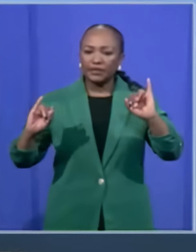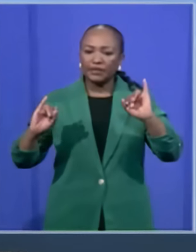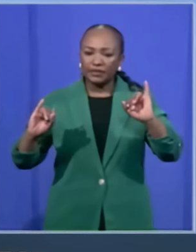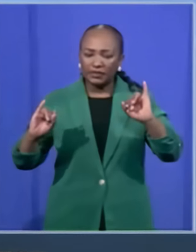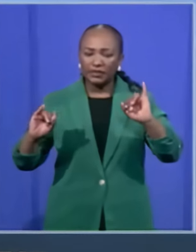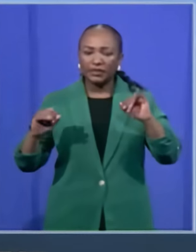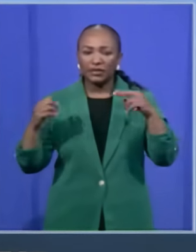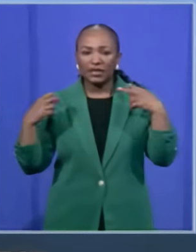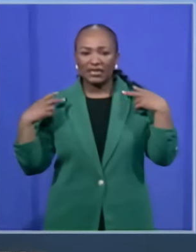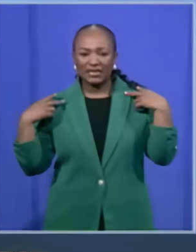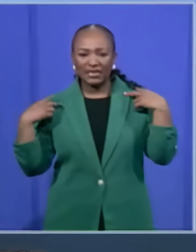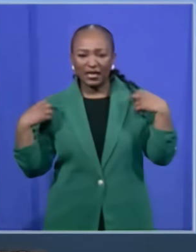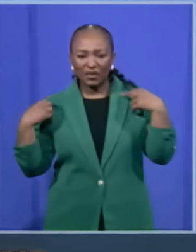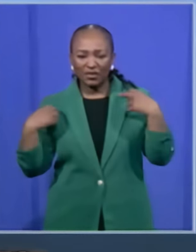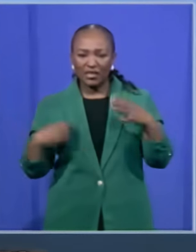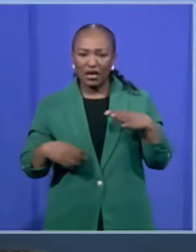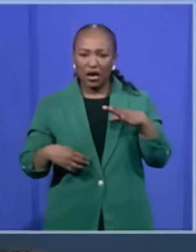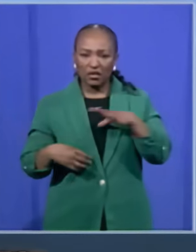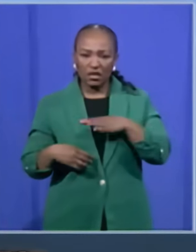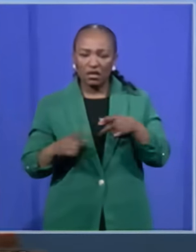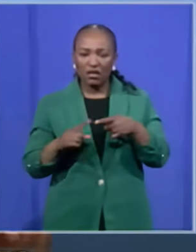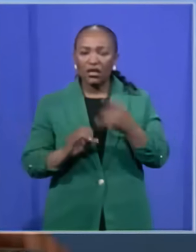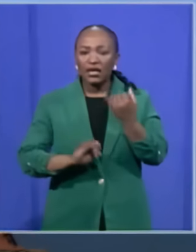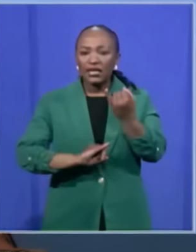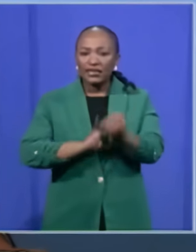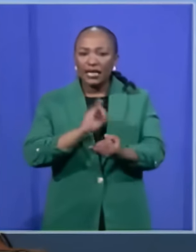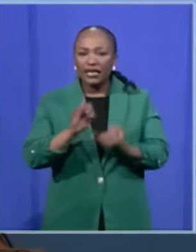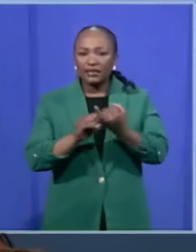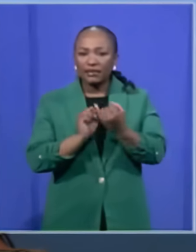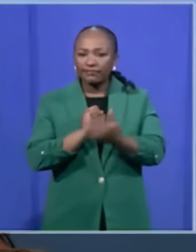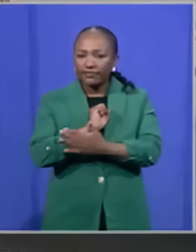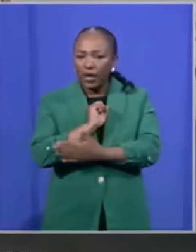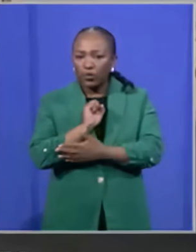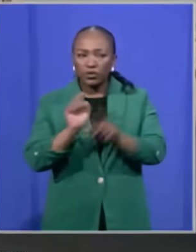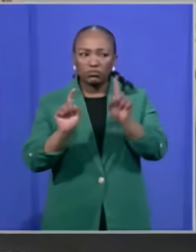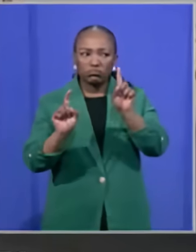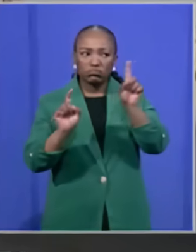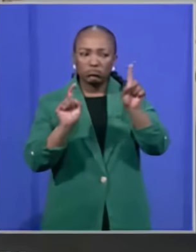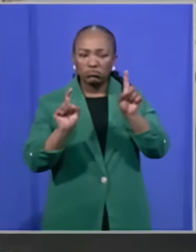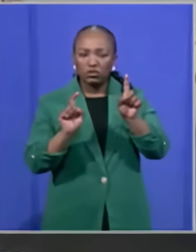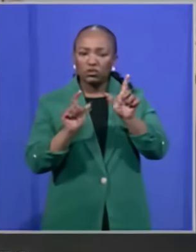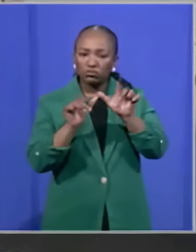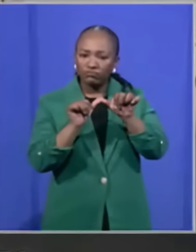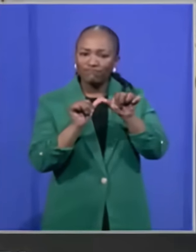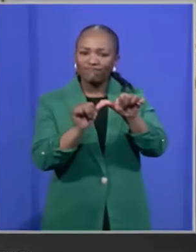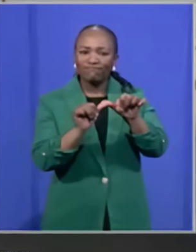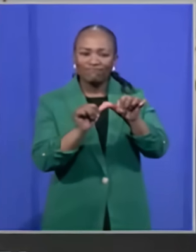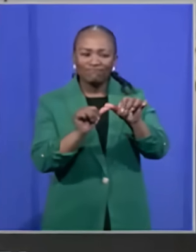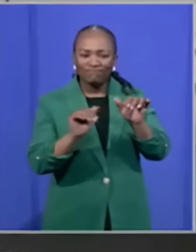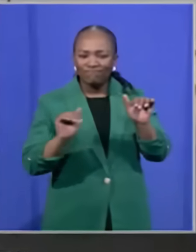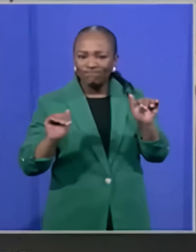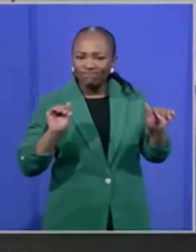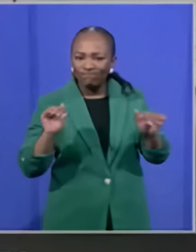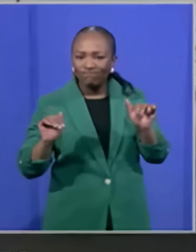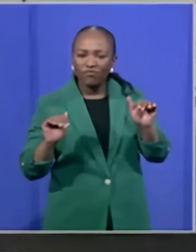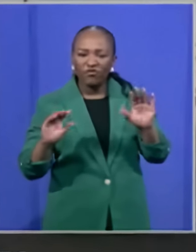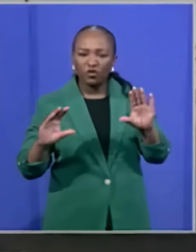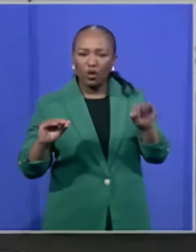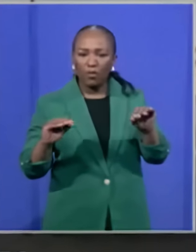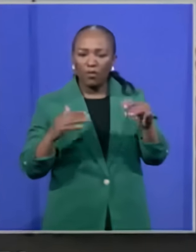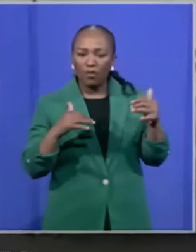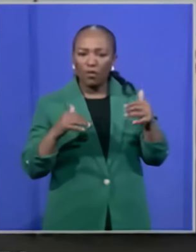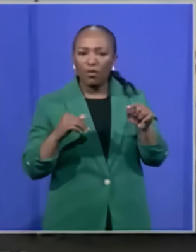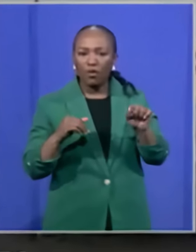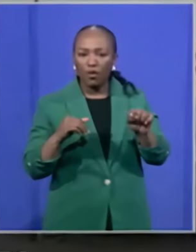international community to step up for the people of Haiti at this pivotal time. I also want to say a word about